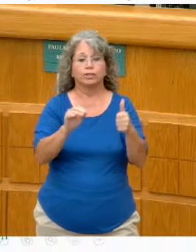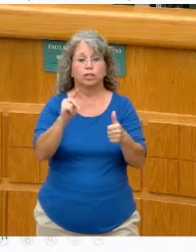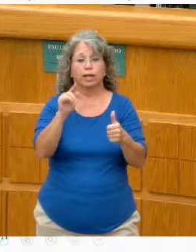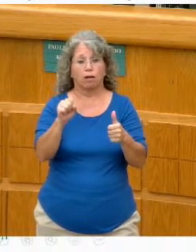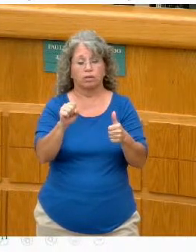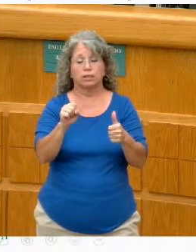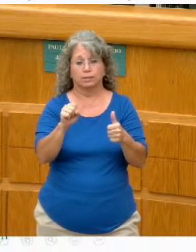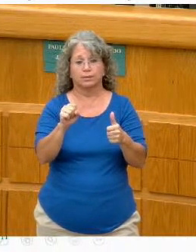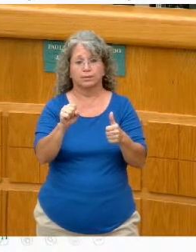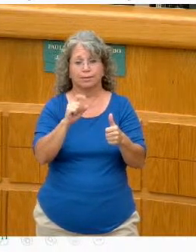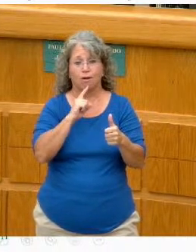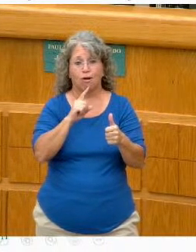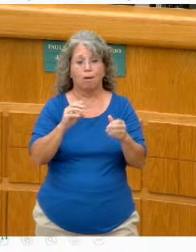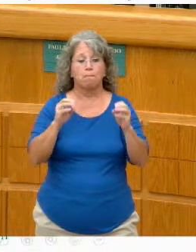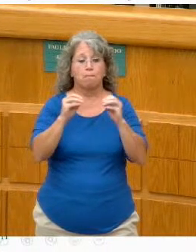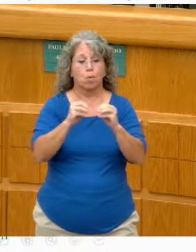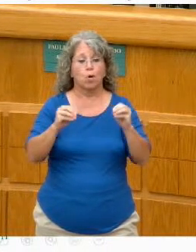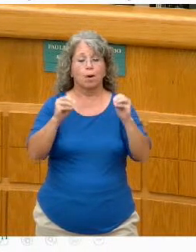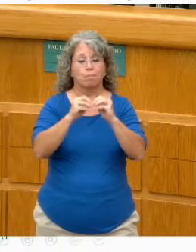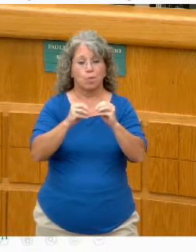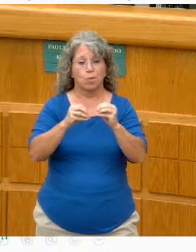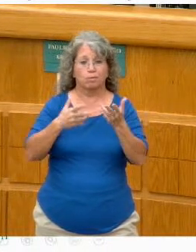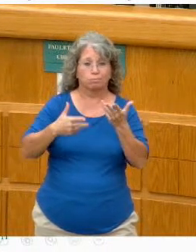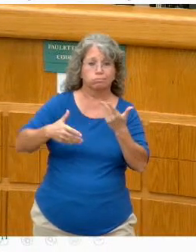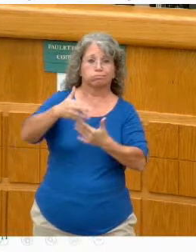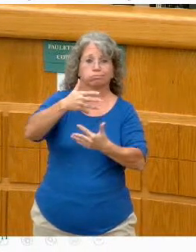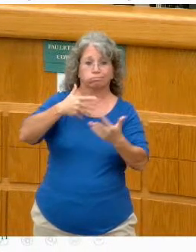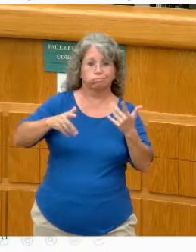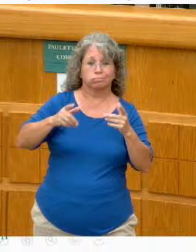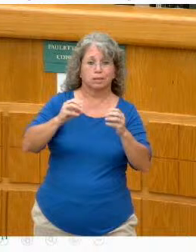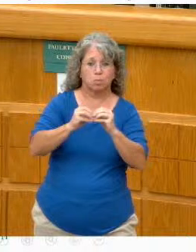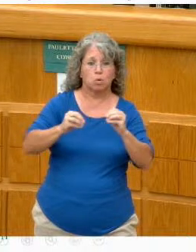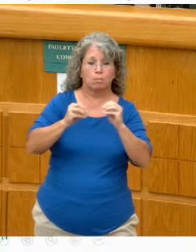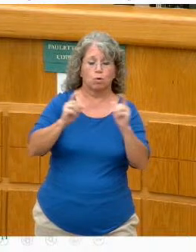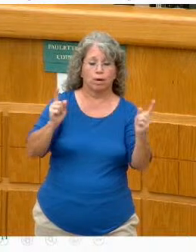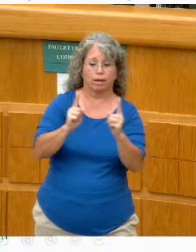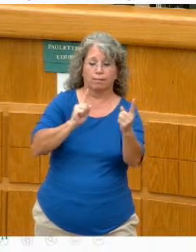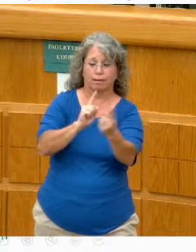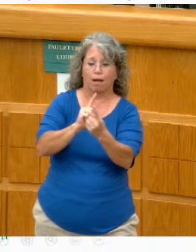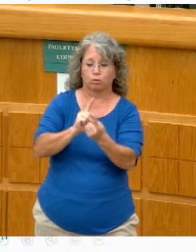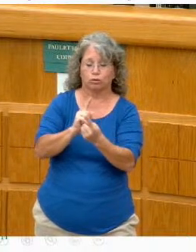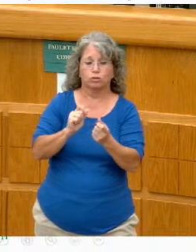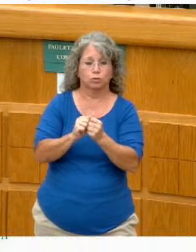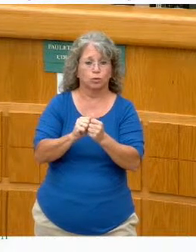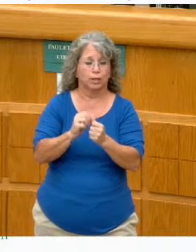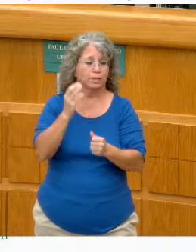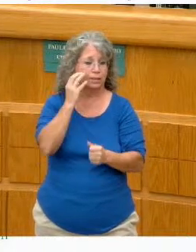been staying about level for the past month and a half, the number of encounters per day.